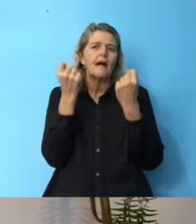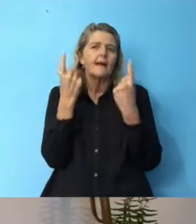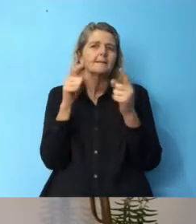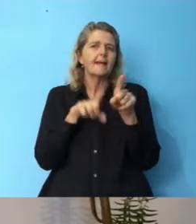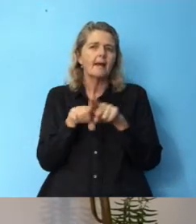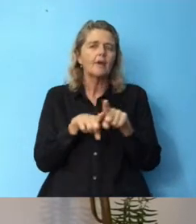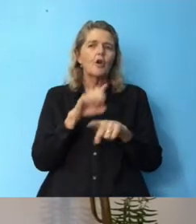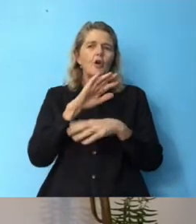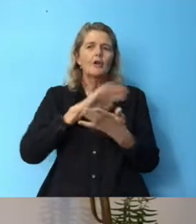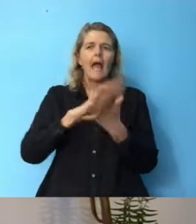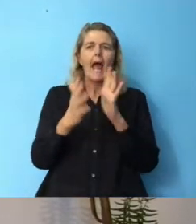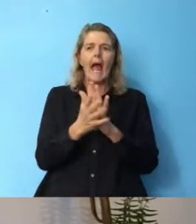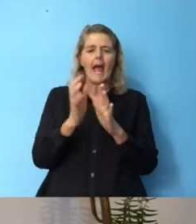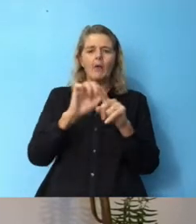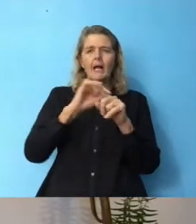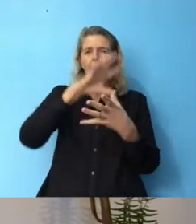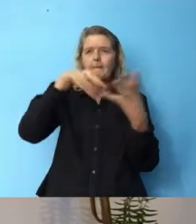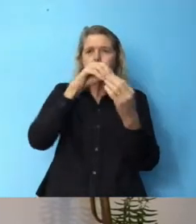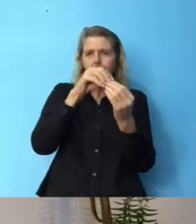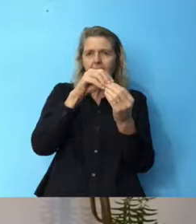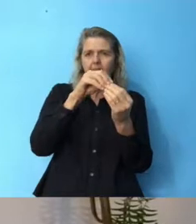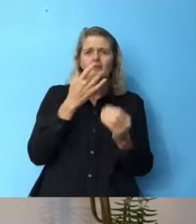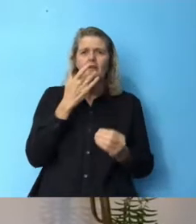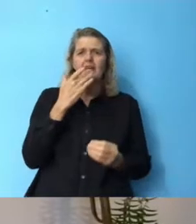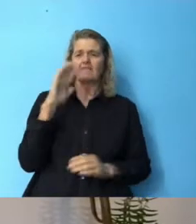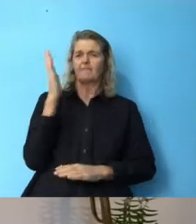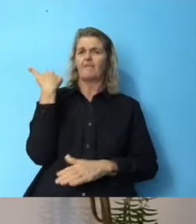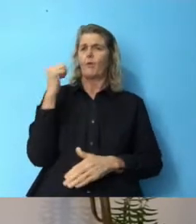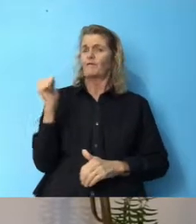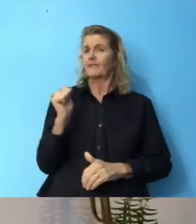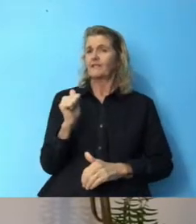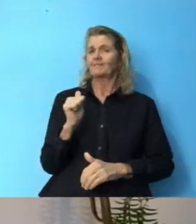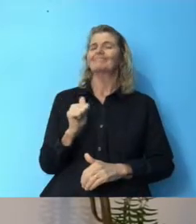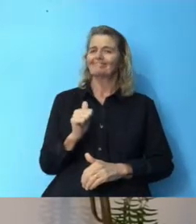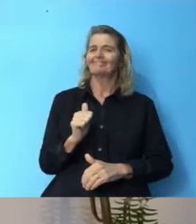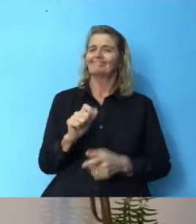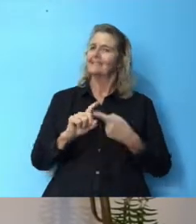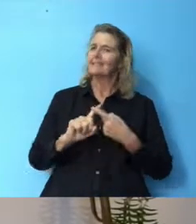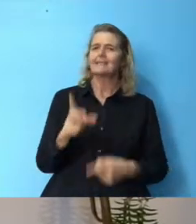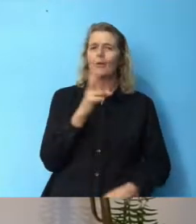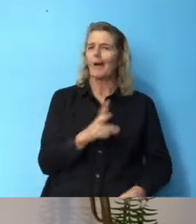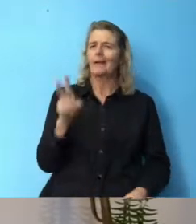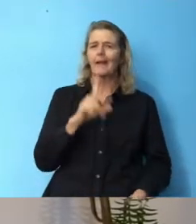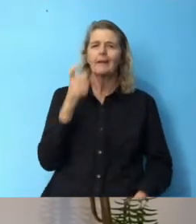the colours mix together to form other colours. So if you've done one before, don't hesitate, do another